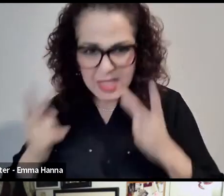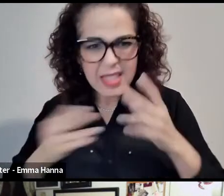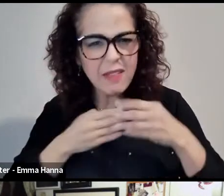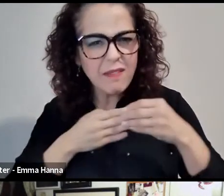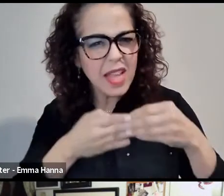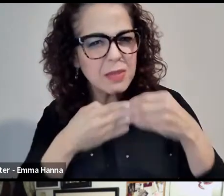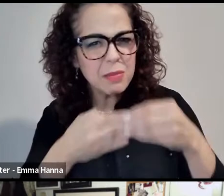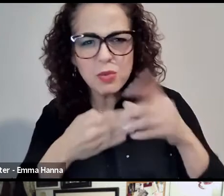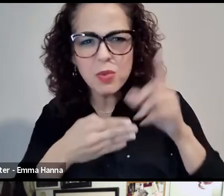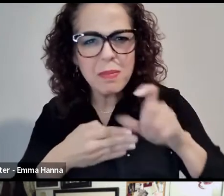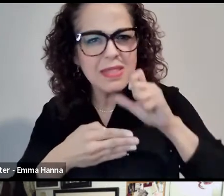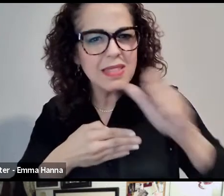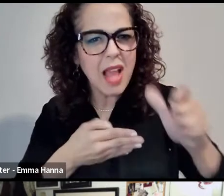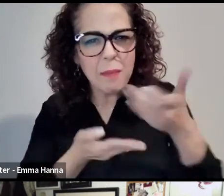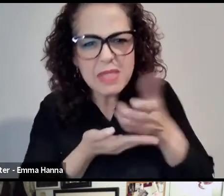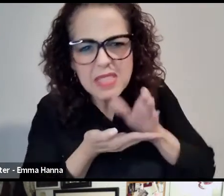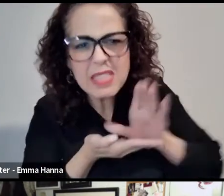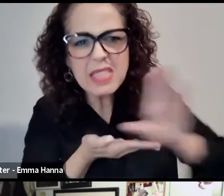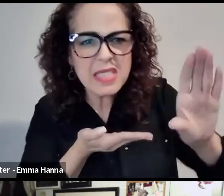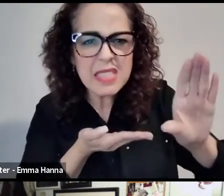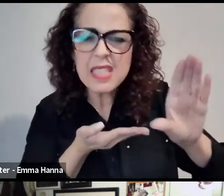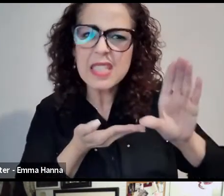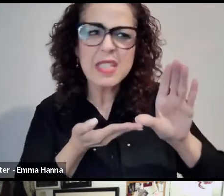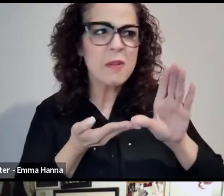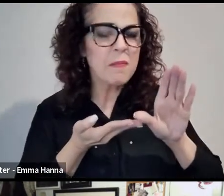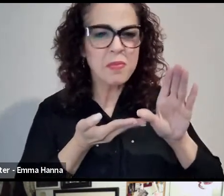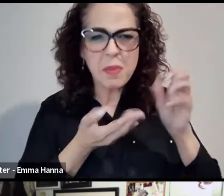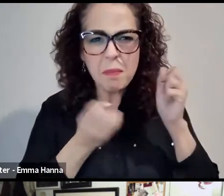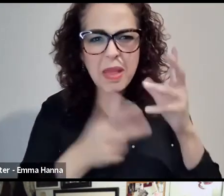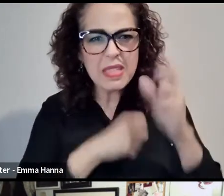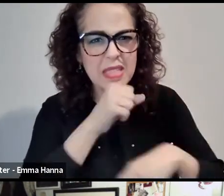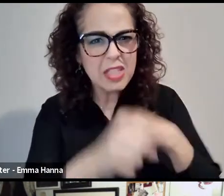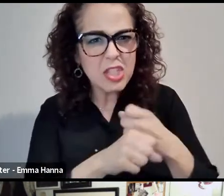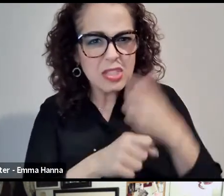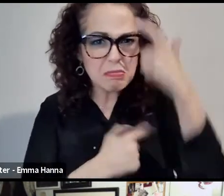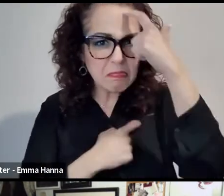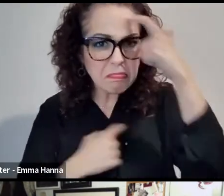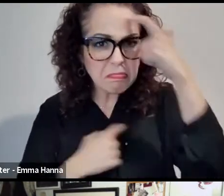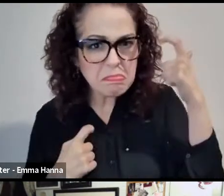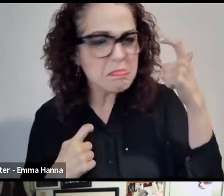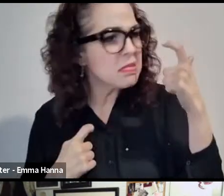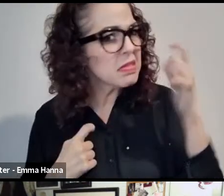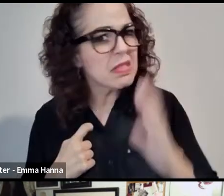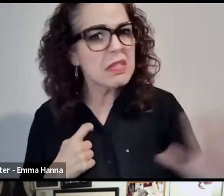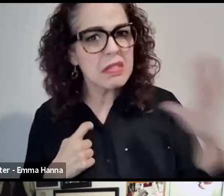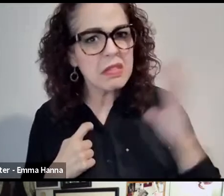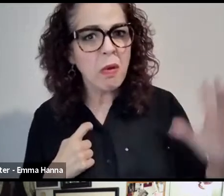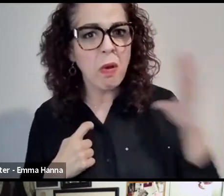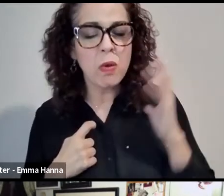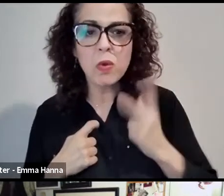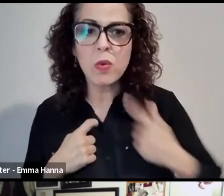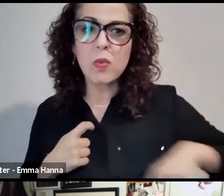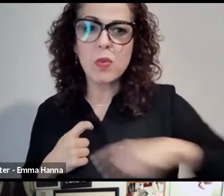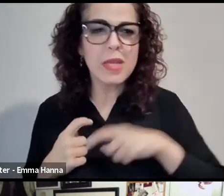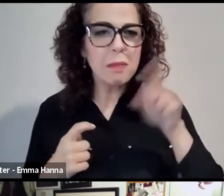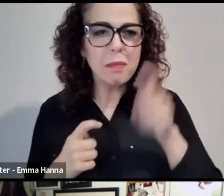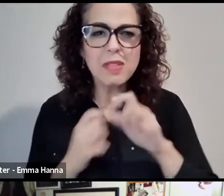back to the eugenics horror of 80 years ago. We together must not lose all we've